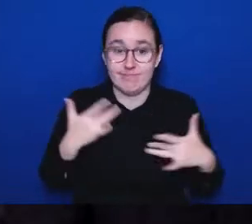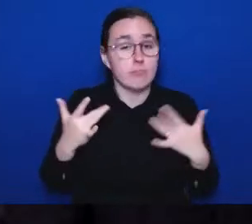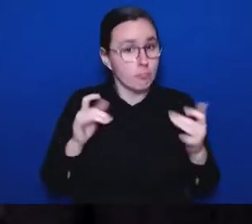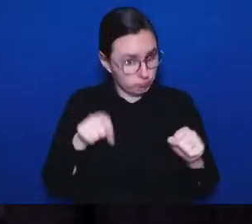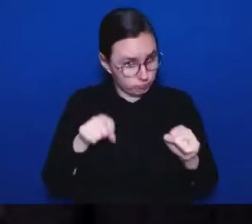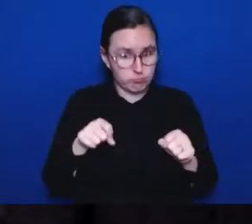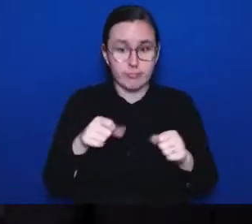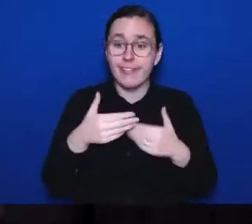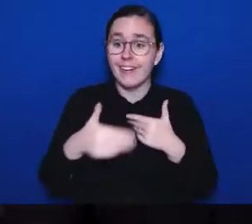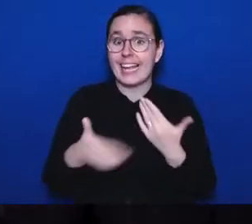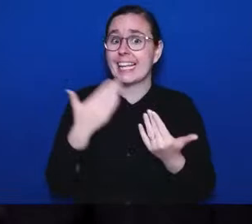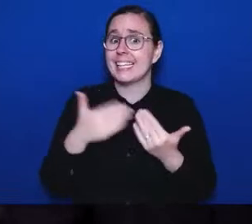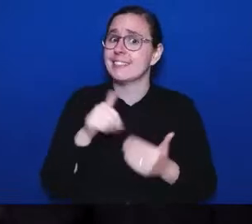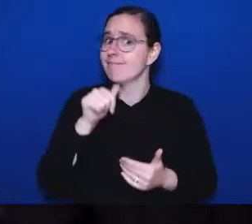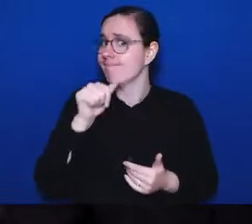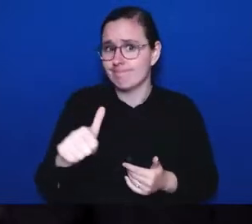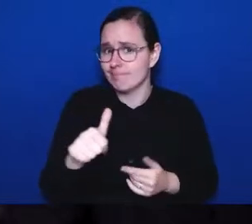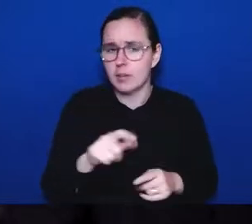government.